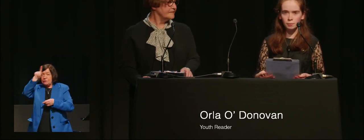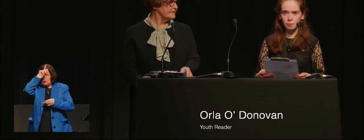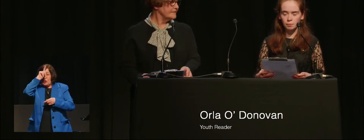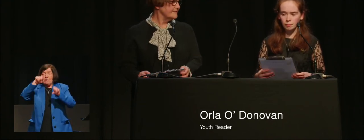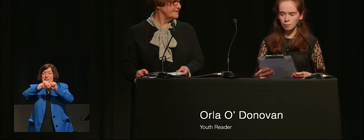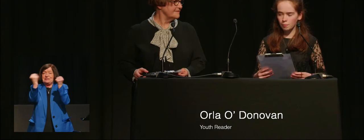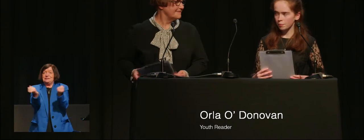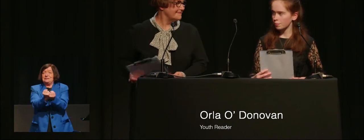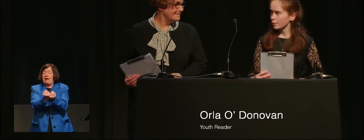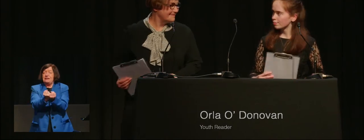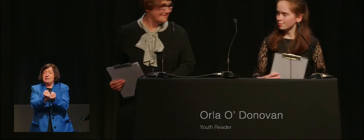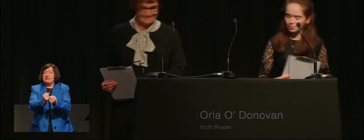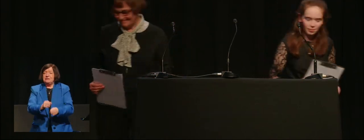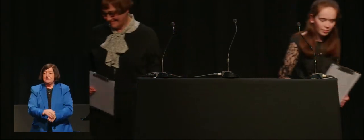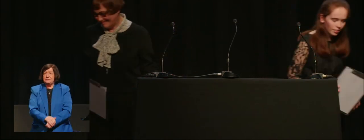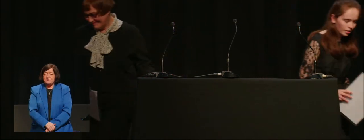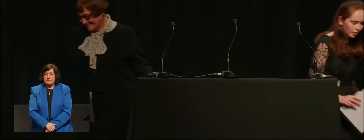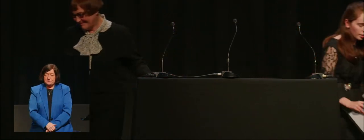society.